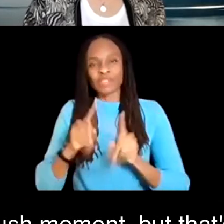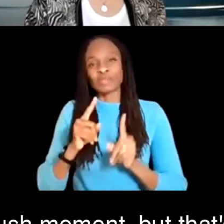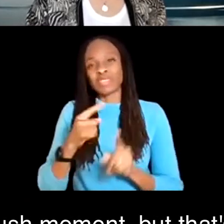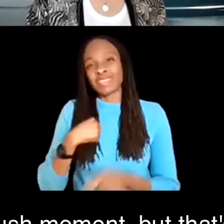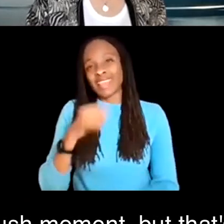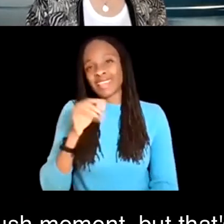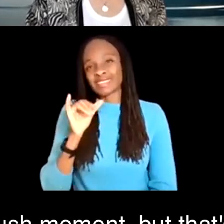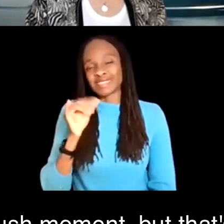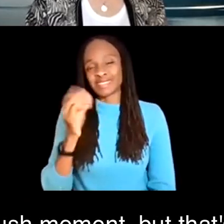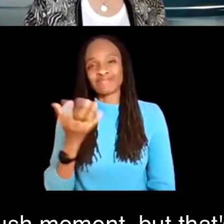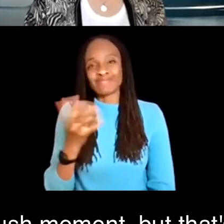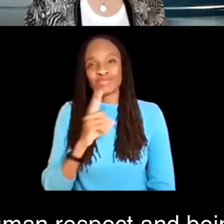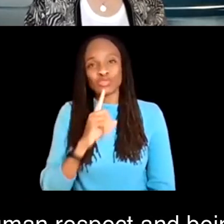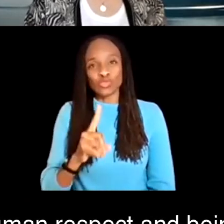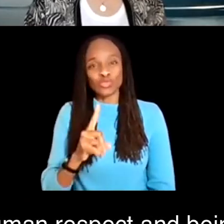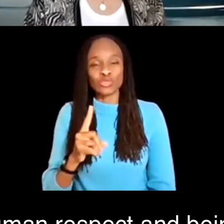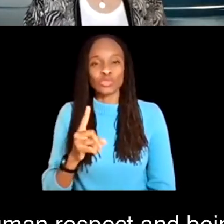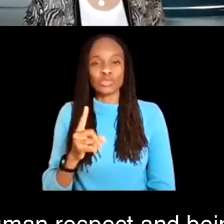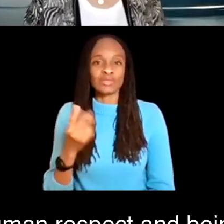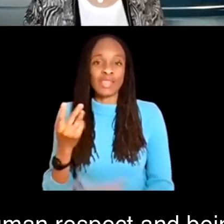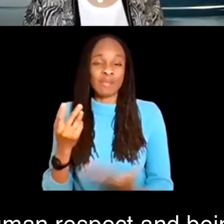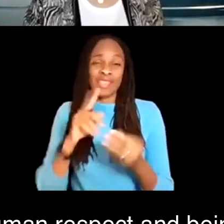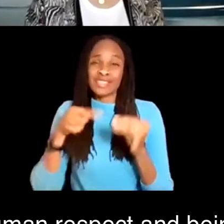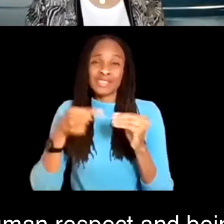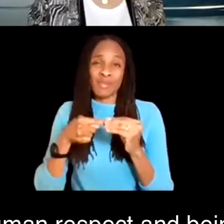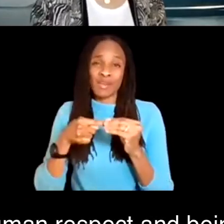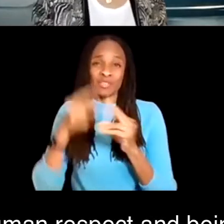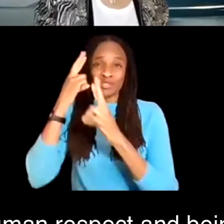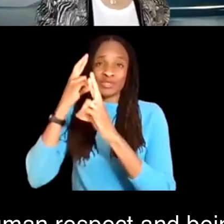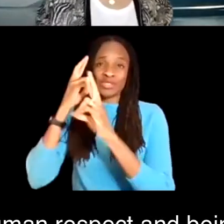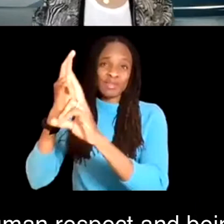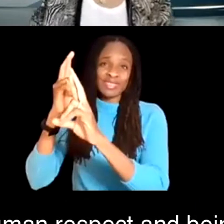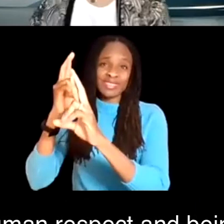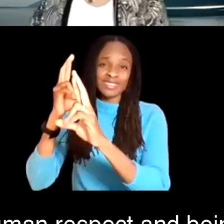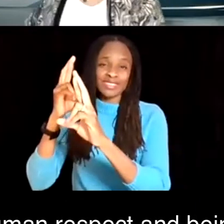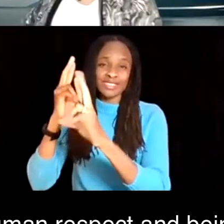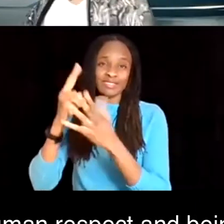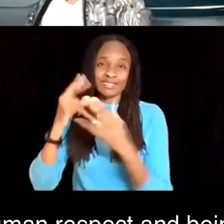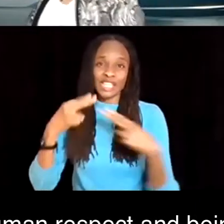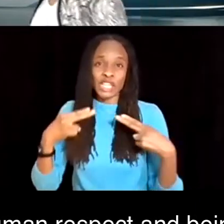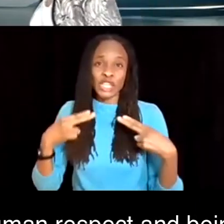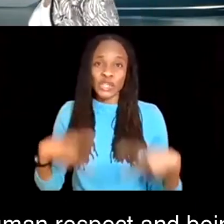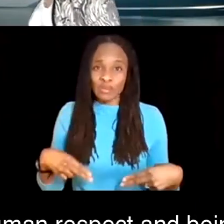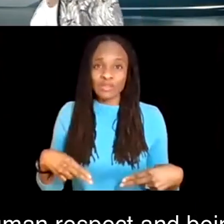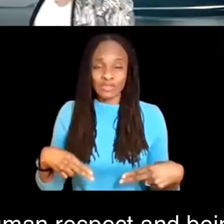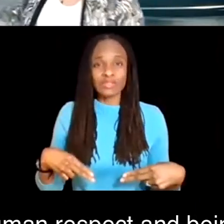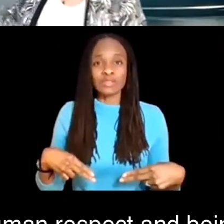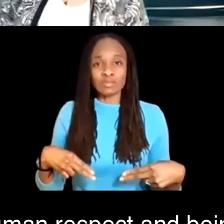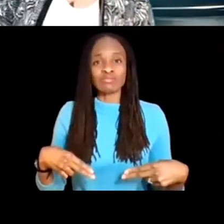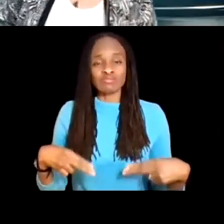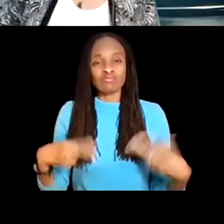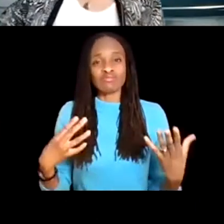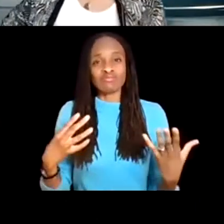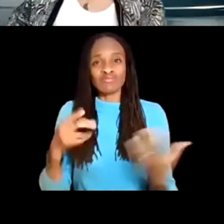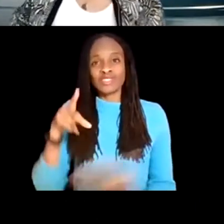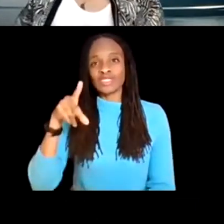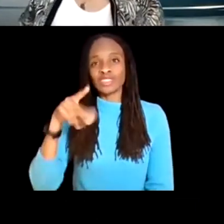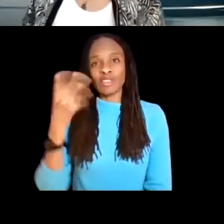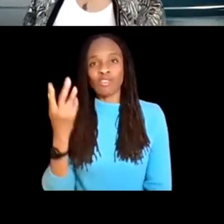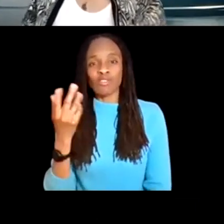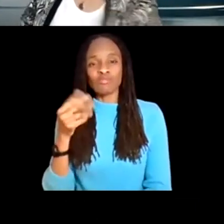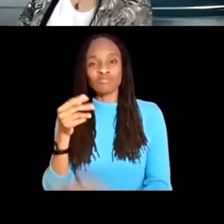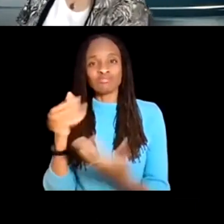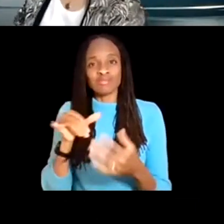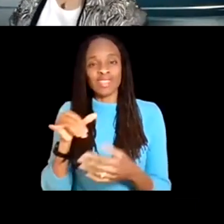that's true with, it's a question of human respect and, you know, being a sort of practical producer